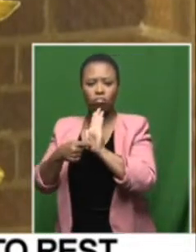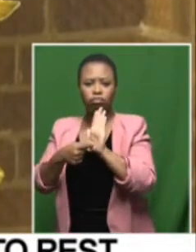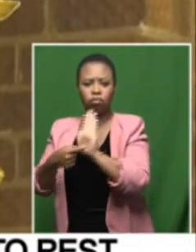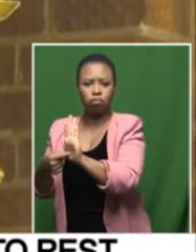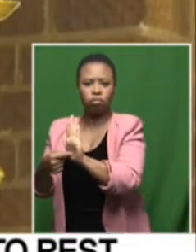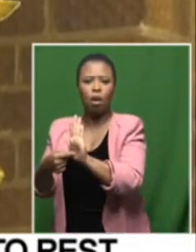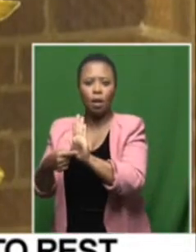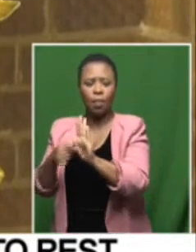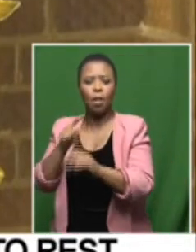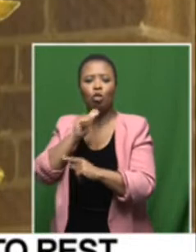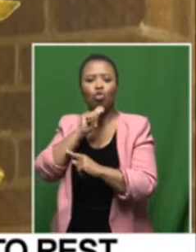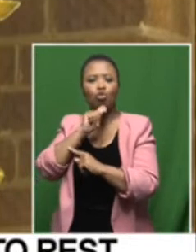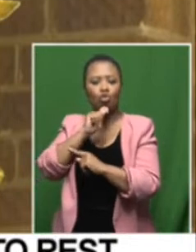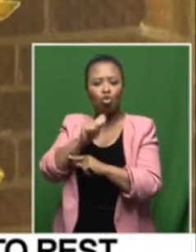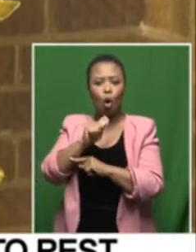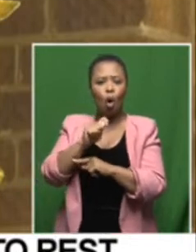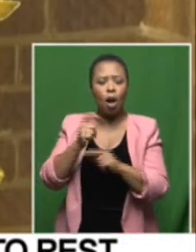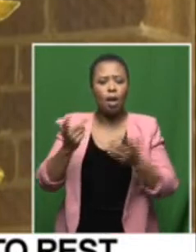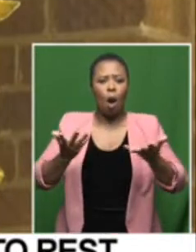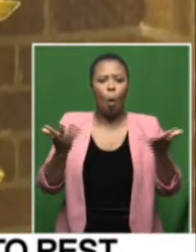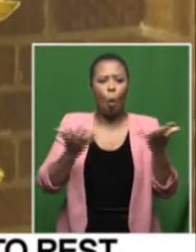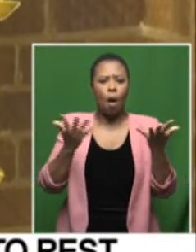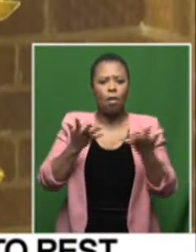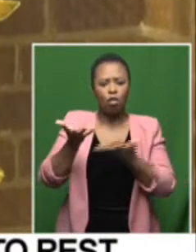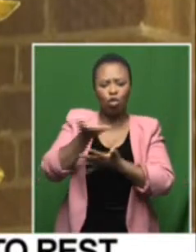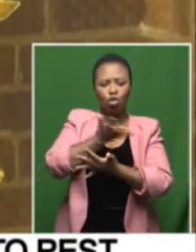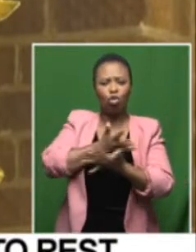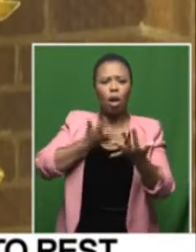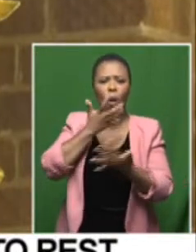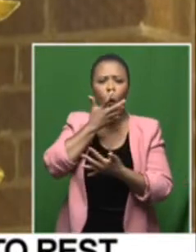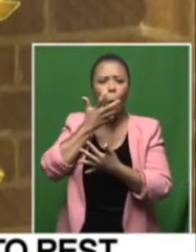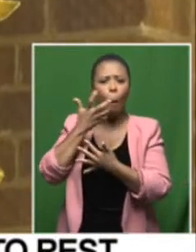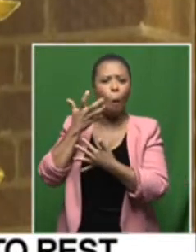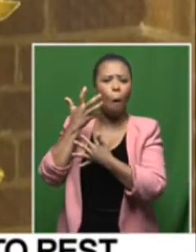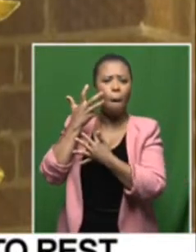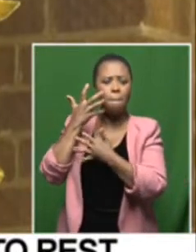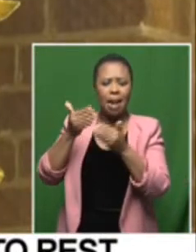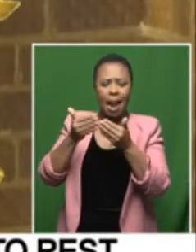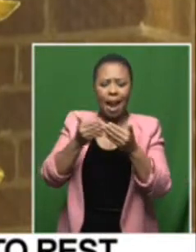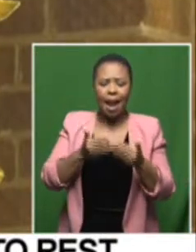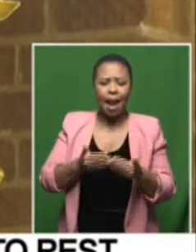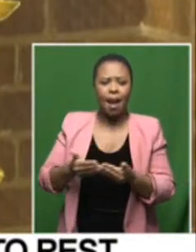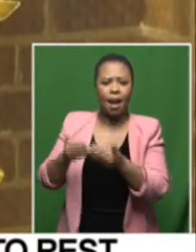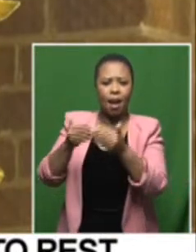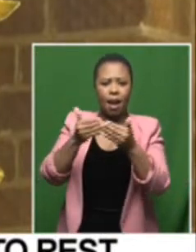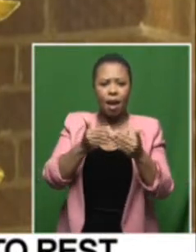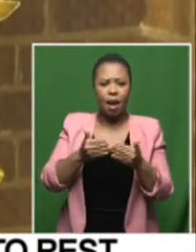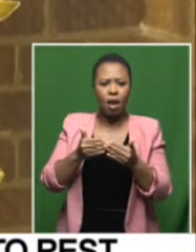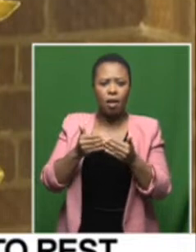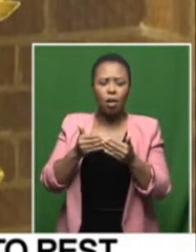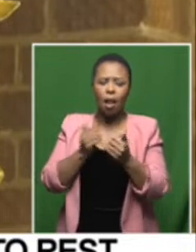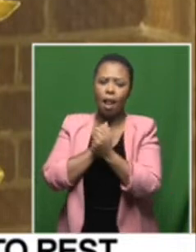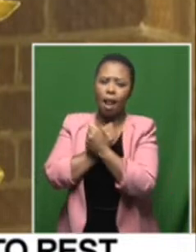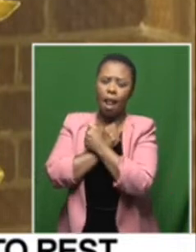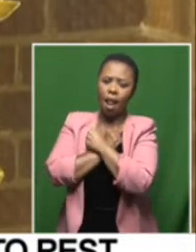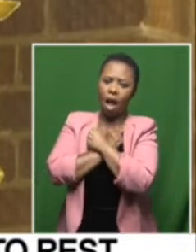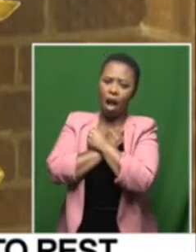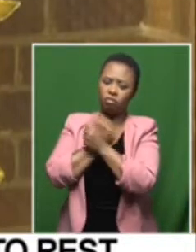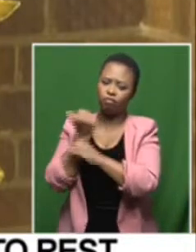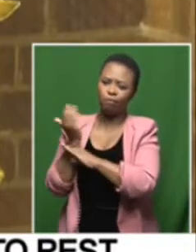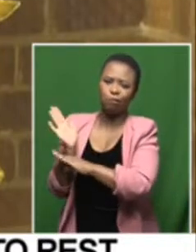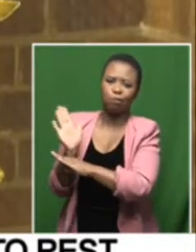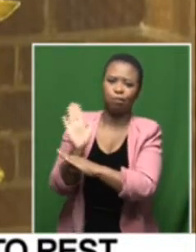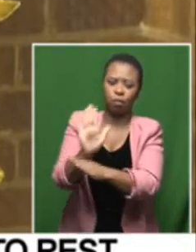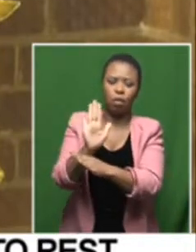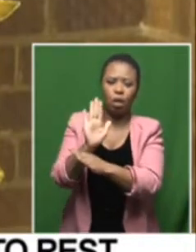truth resides, shedding warmth, planting with maternal care, setting ablaze with love, conquering